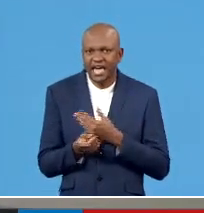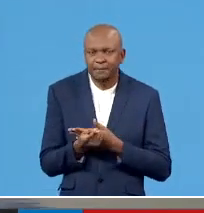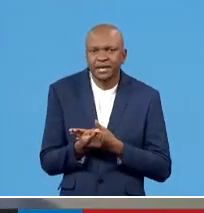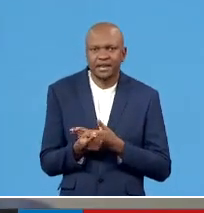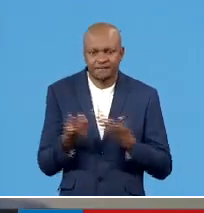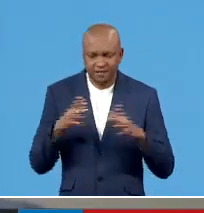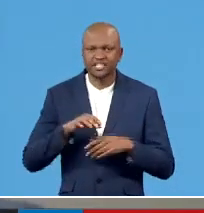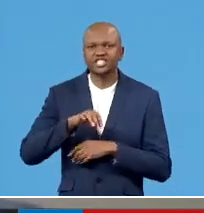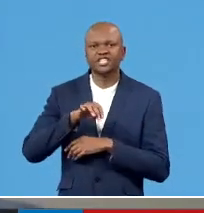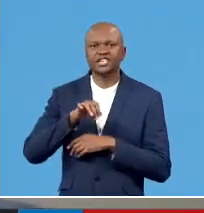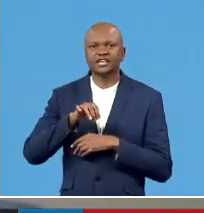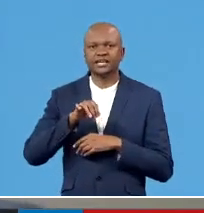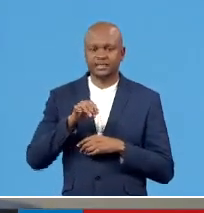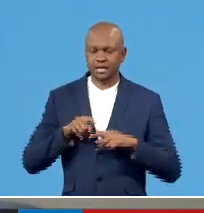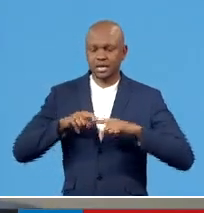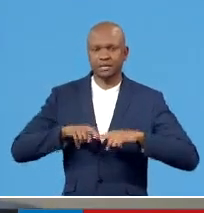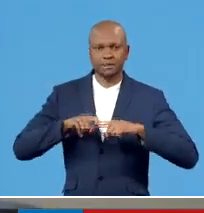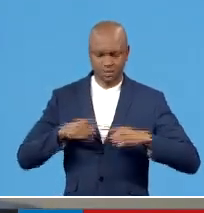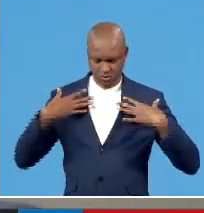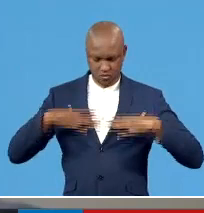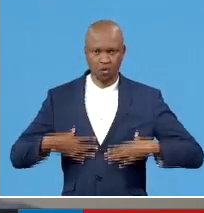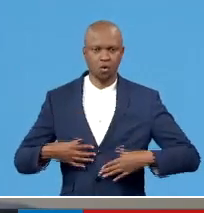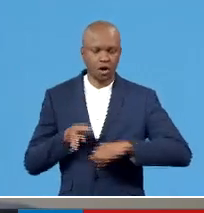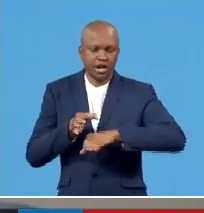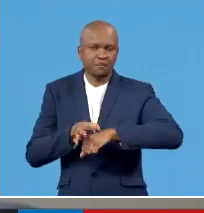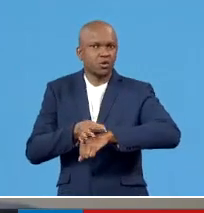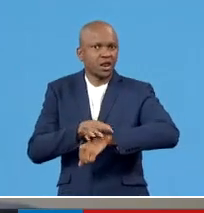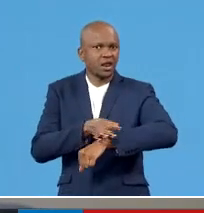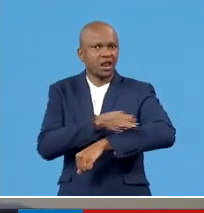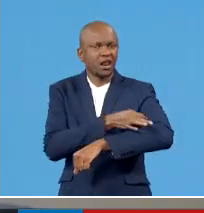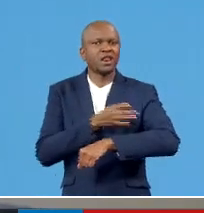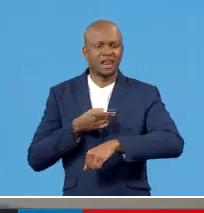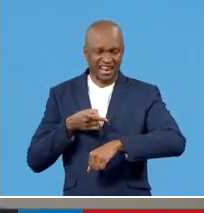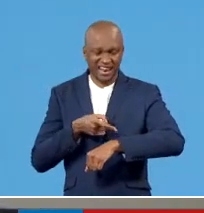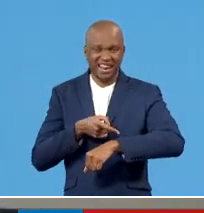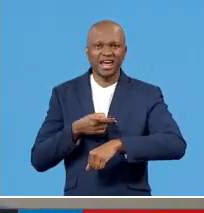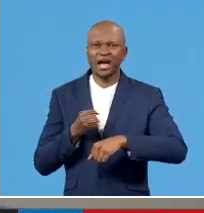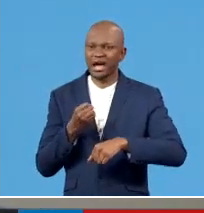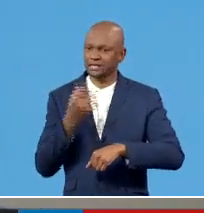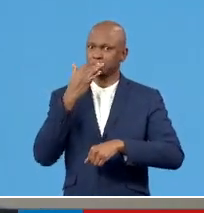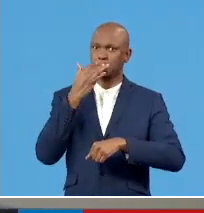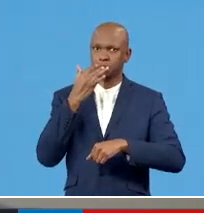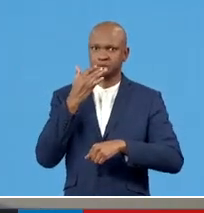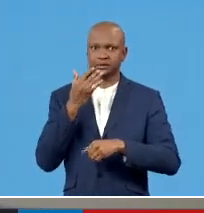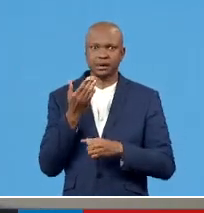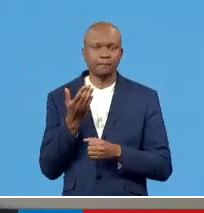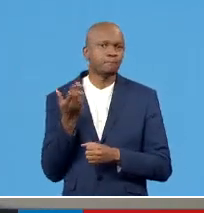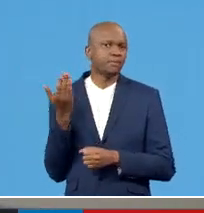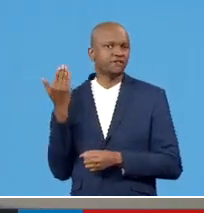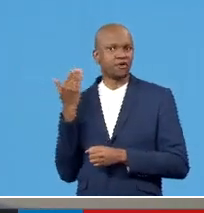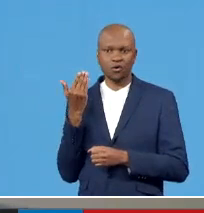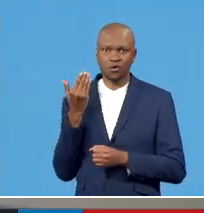escape. So it depends on the immunity in the community generated by whatever they've been exposed to before, and